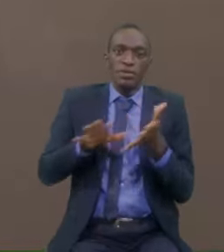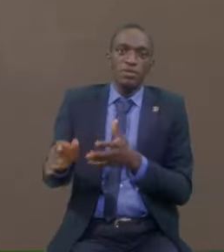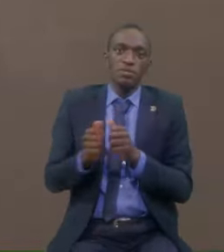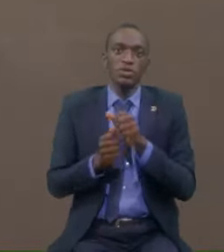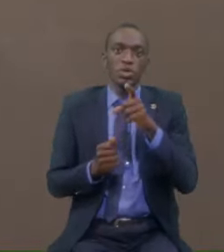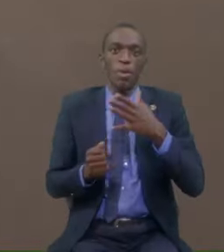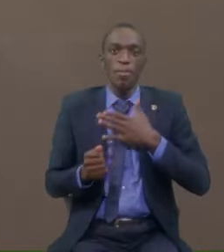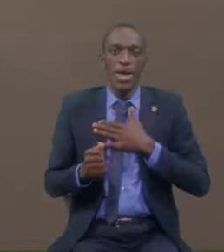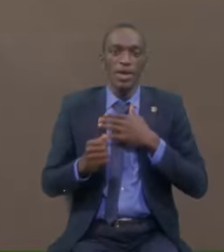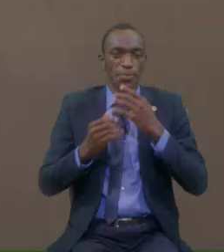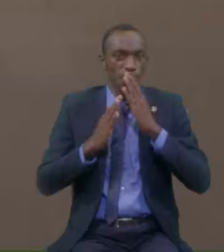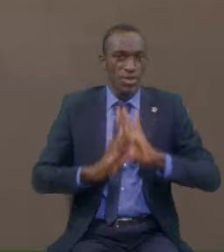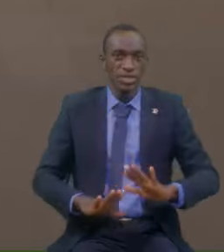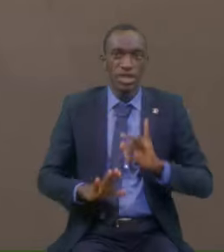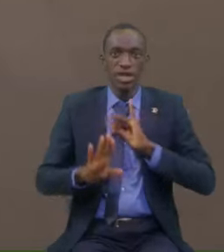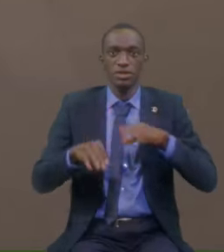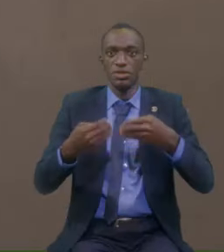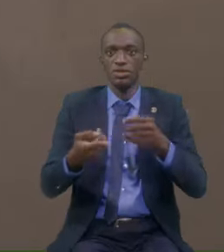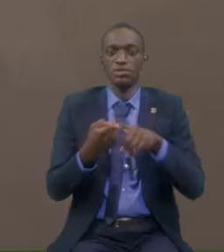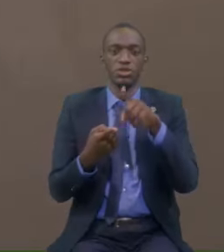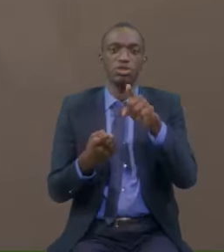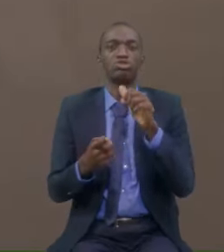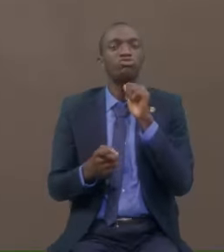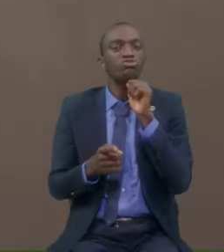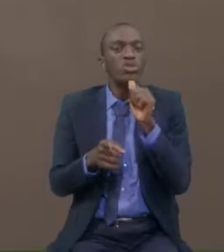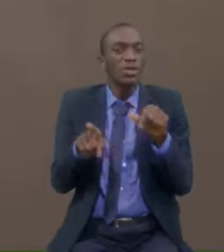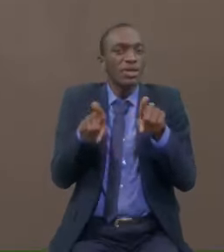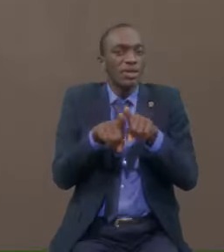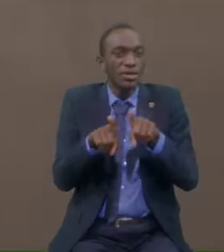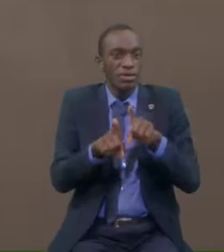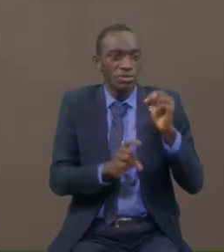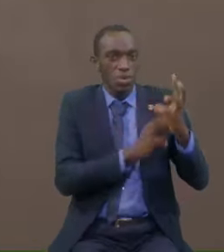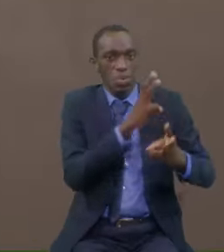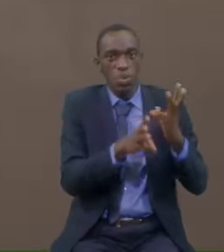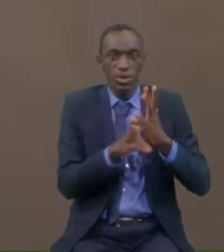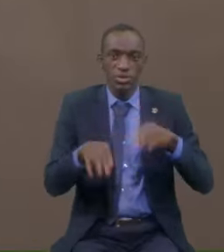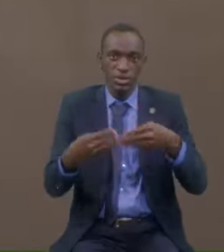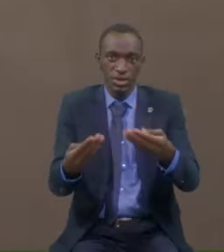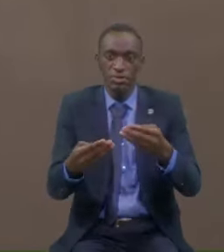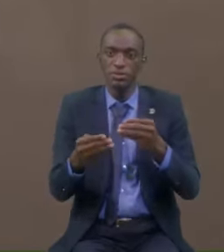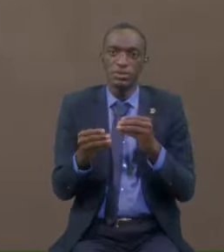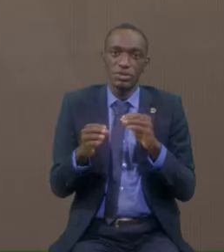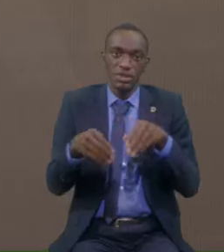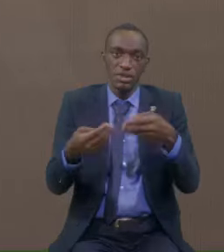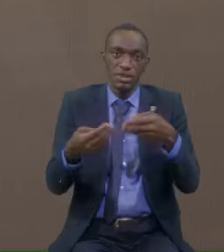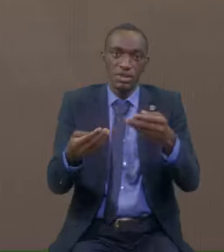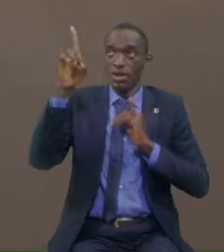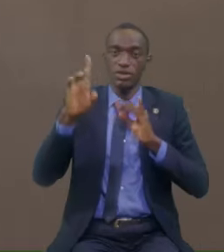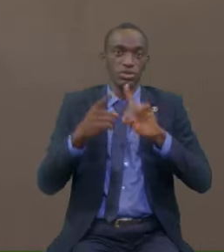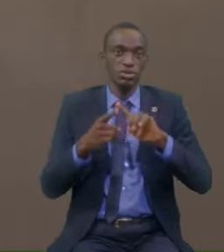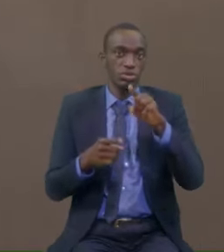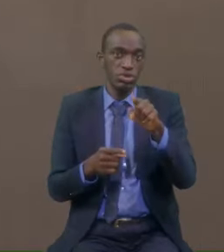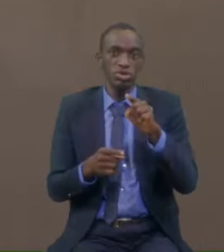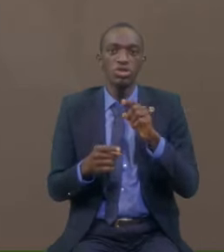Not as the world giveth, give I unto you. Let not your